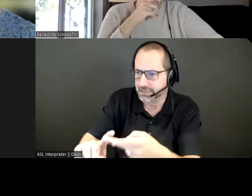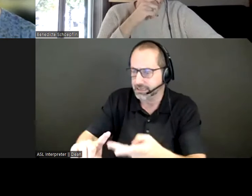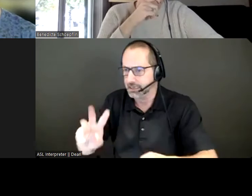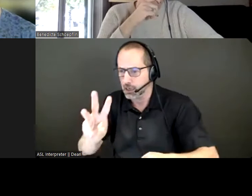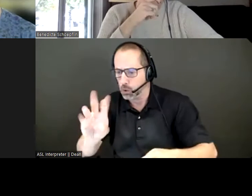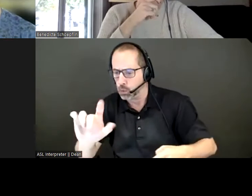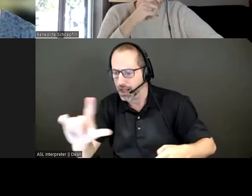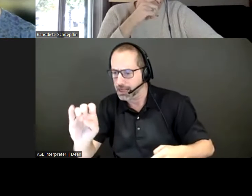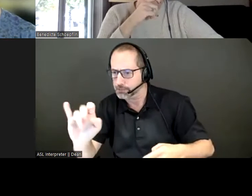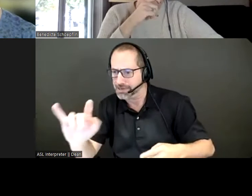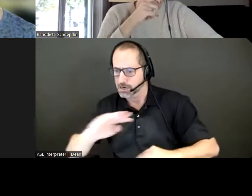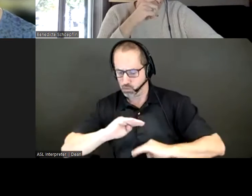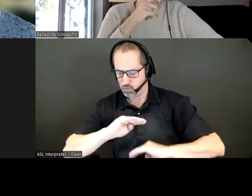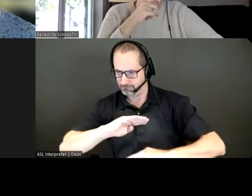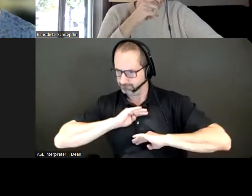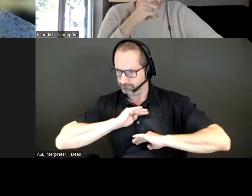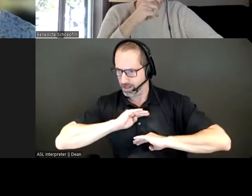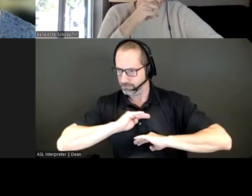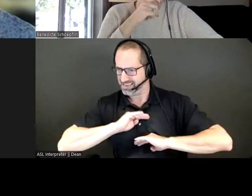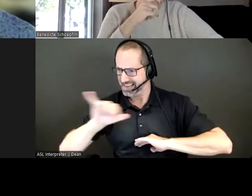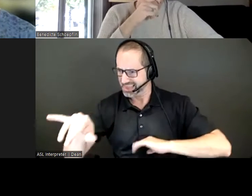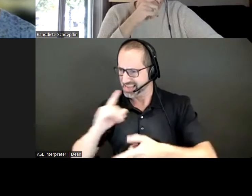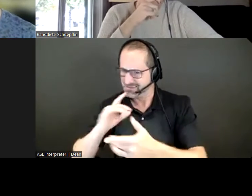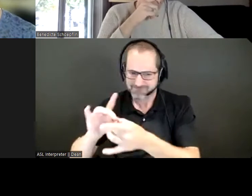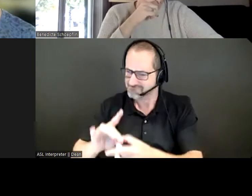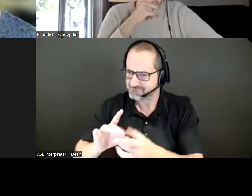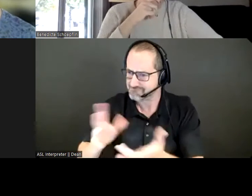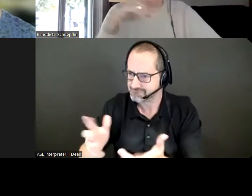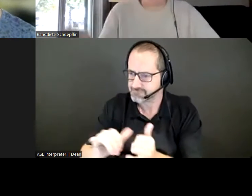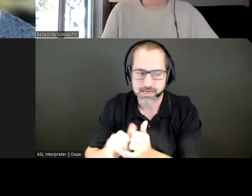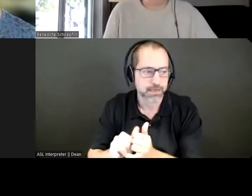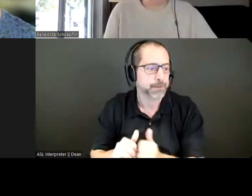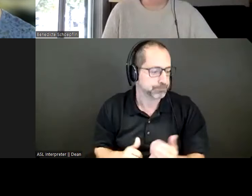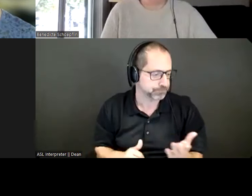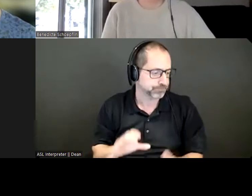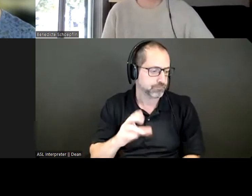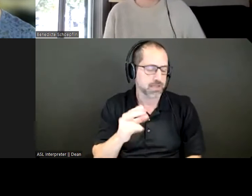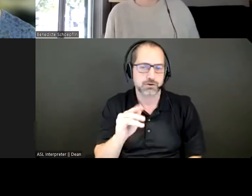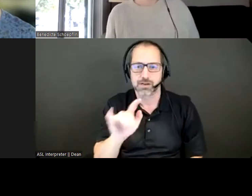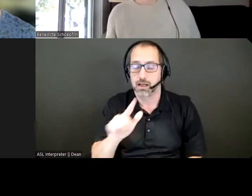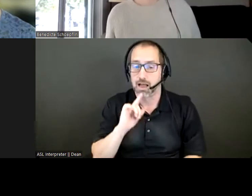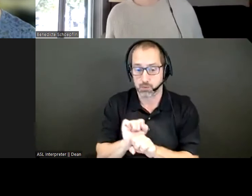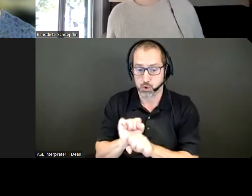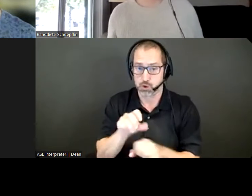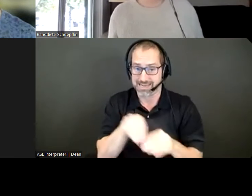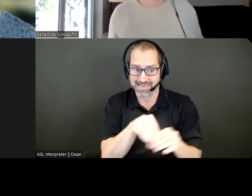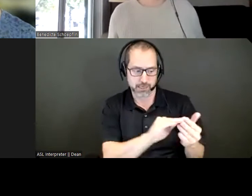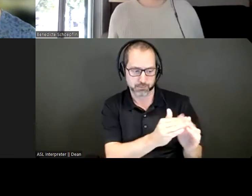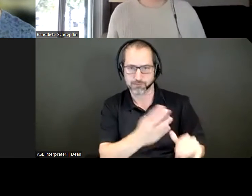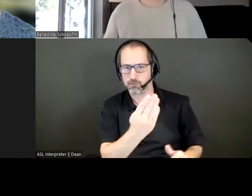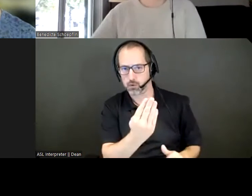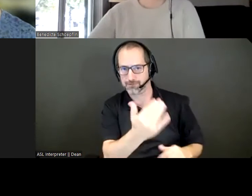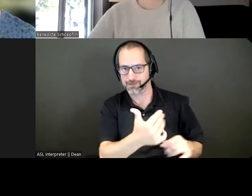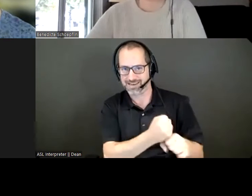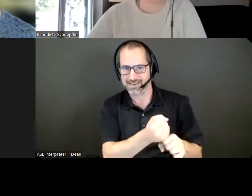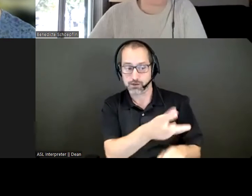different dynamics that way. Yeah, so I originally worked in the community for about 14, 15 years. So the hospital setting is actually